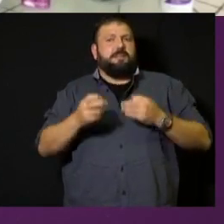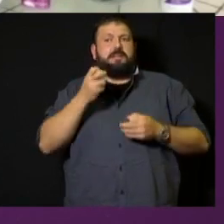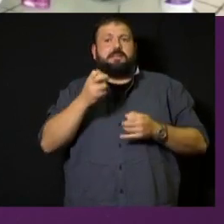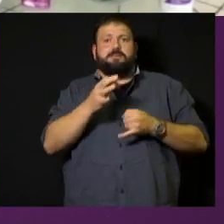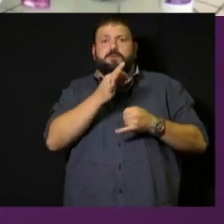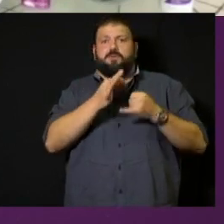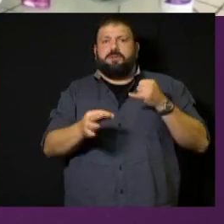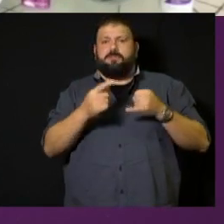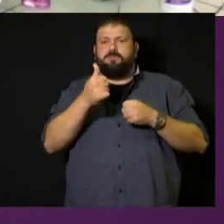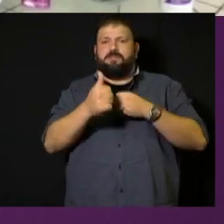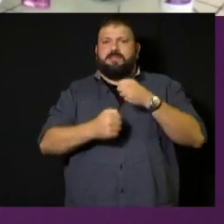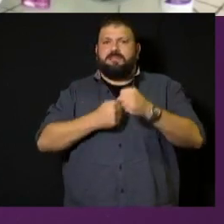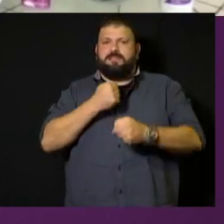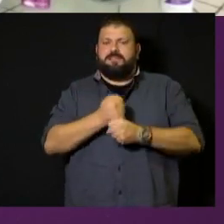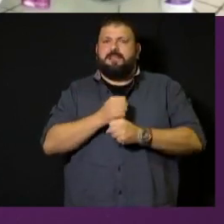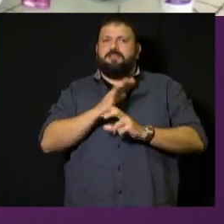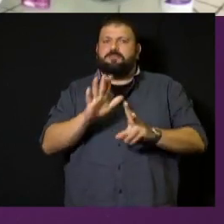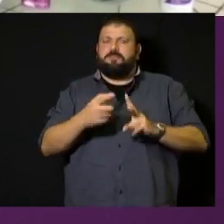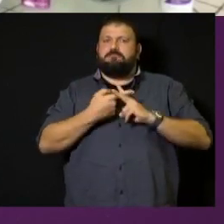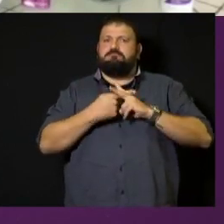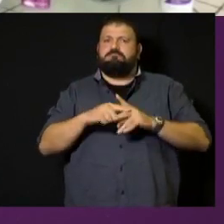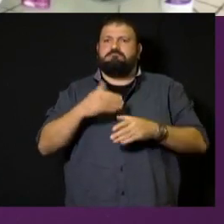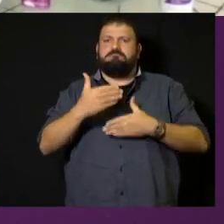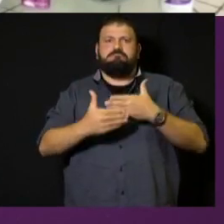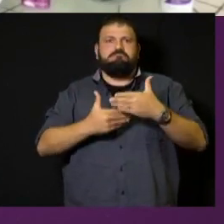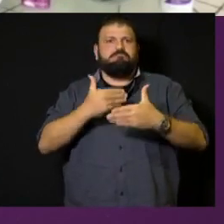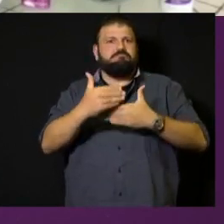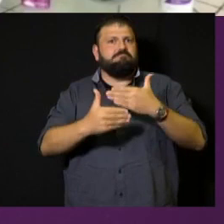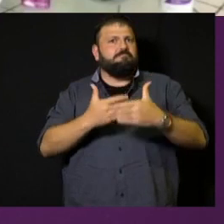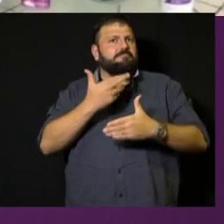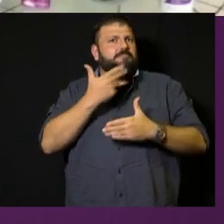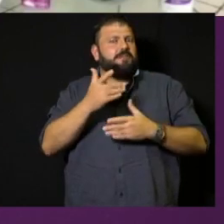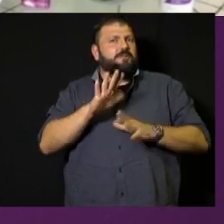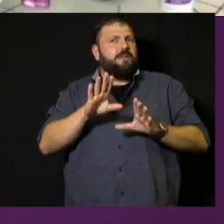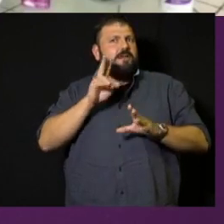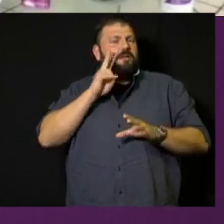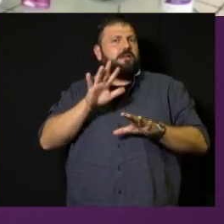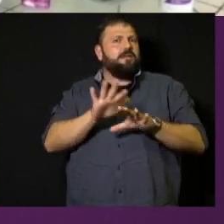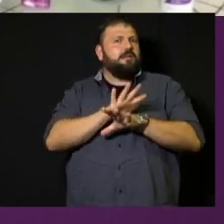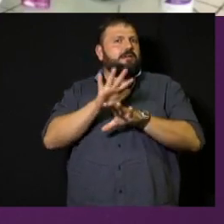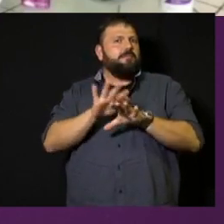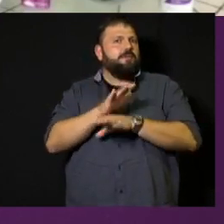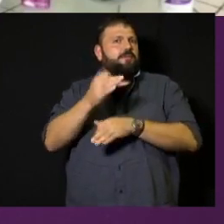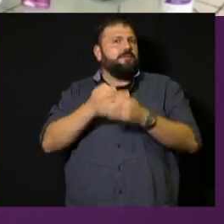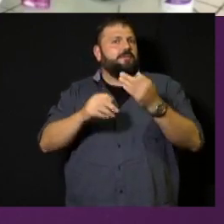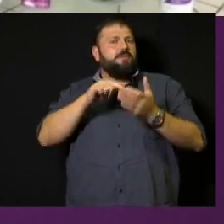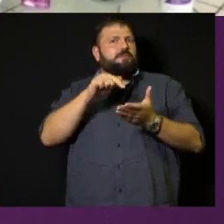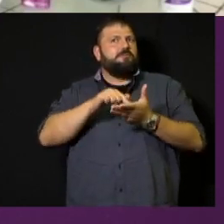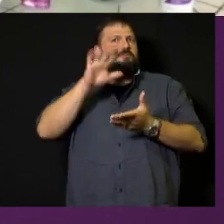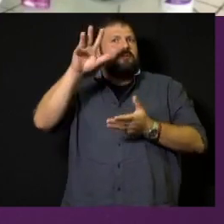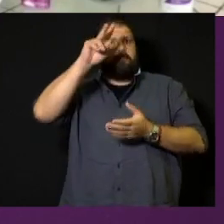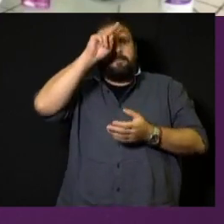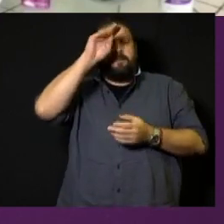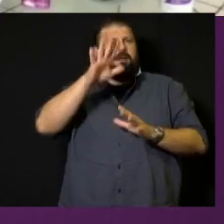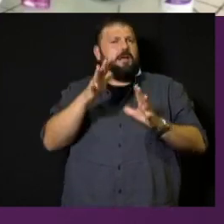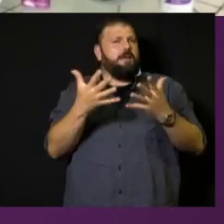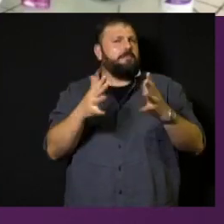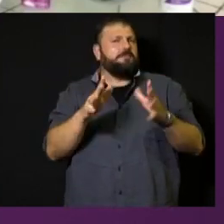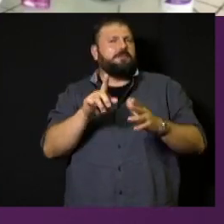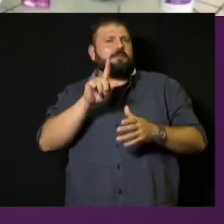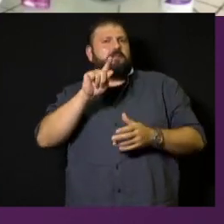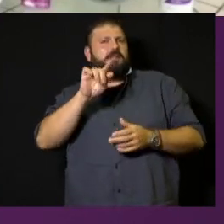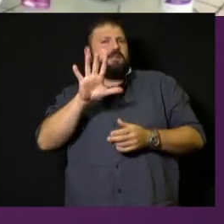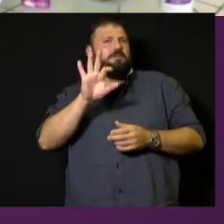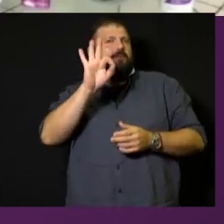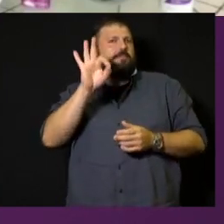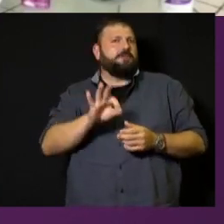the last 6 years. We started to see a change around me, especially in Peru.